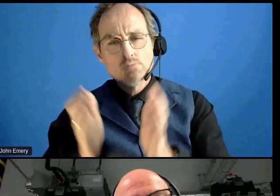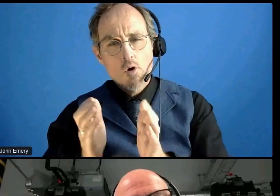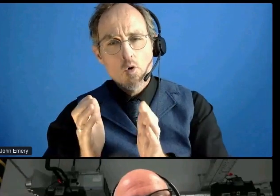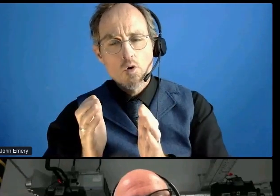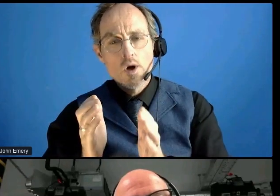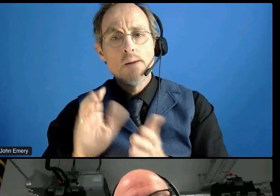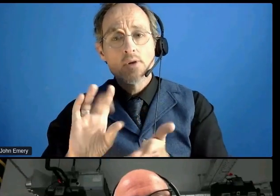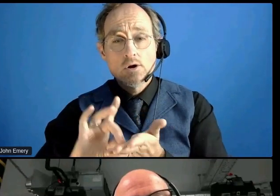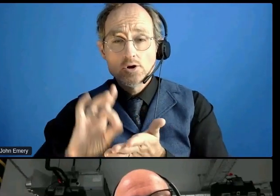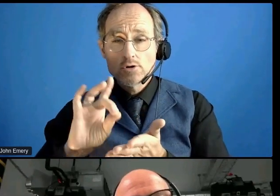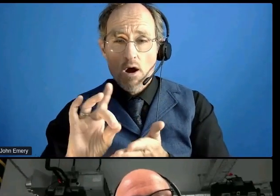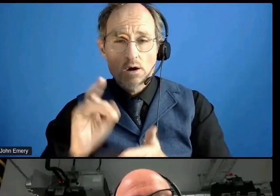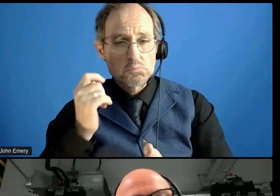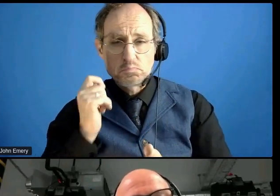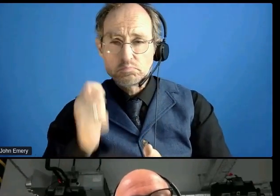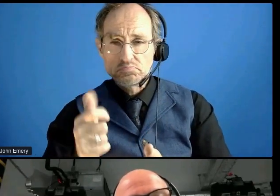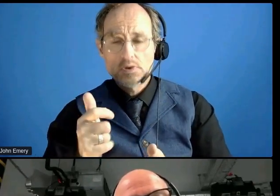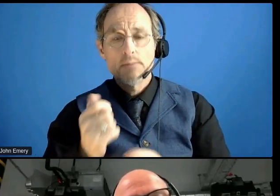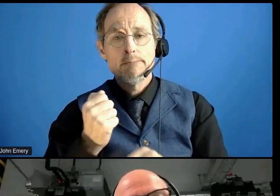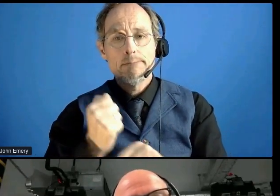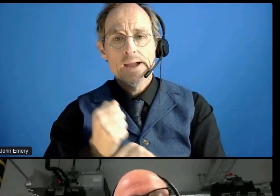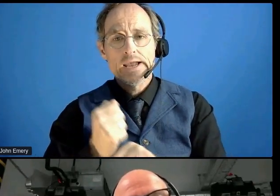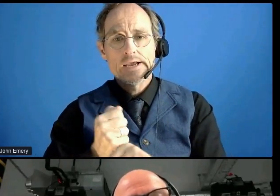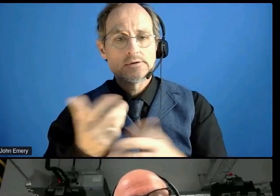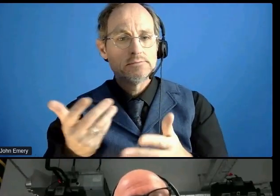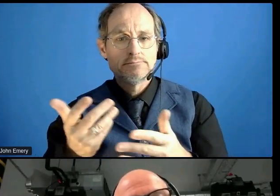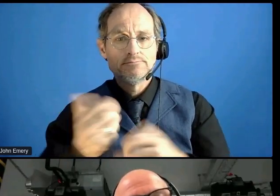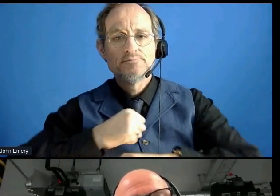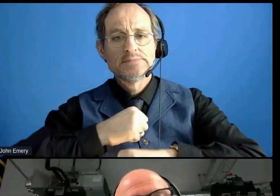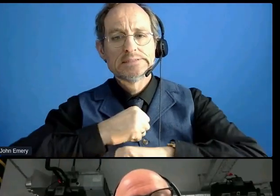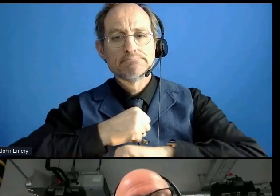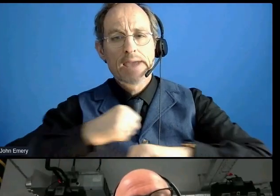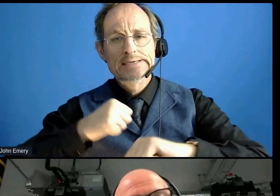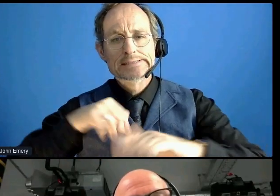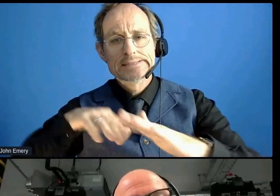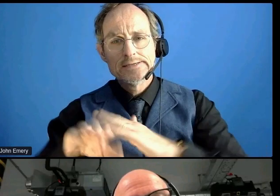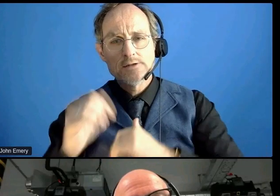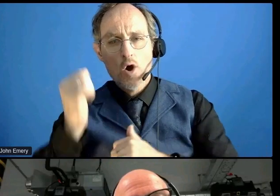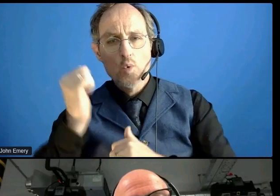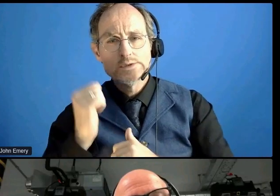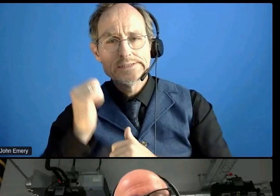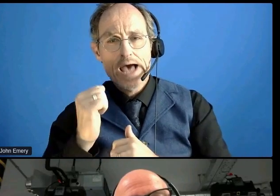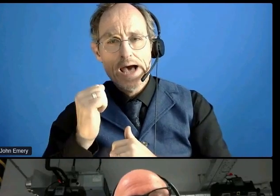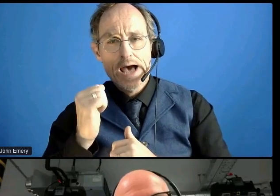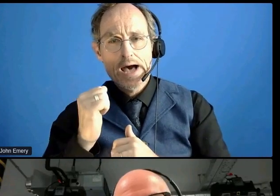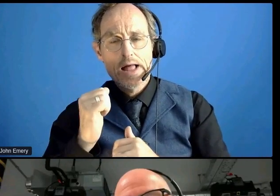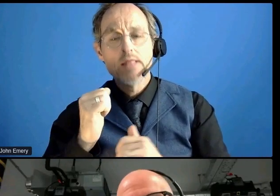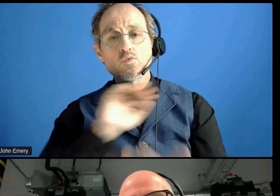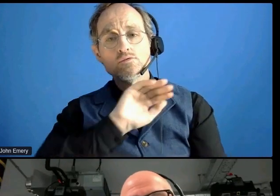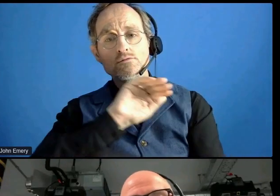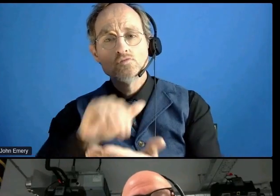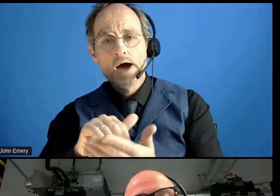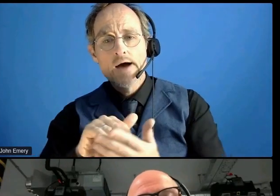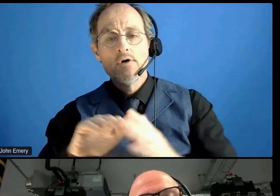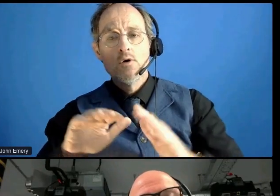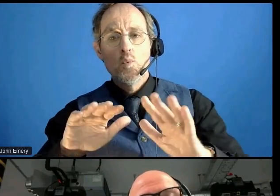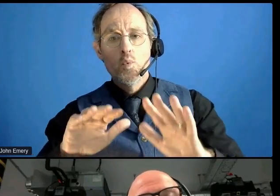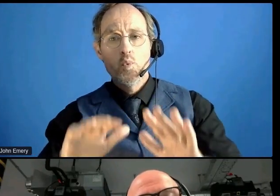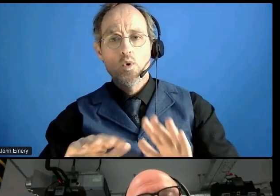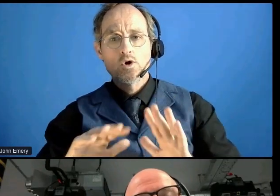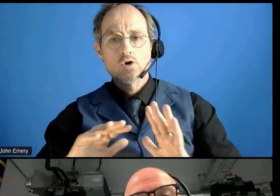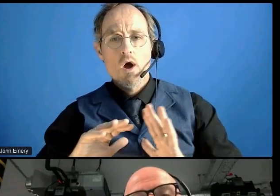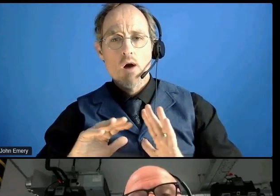And the guidelines and the standards you're talking about now, those have to be available and broadly promoted, and we need to find ways of making sure